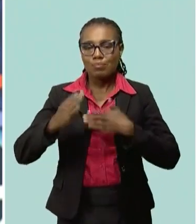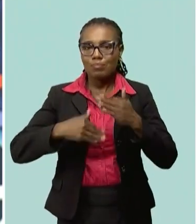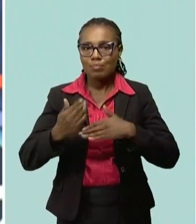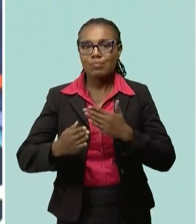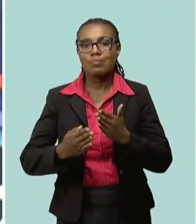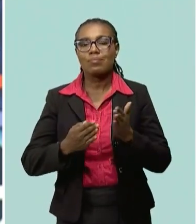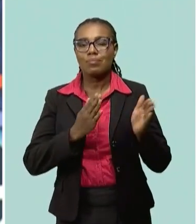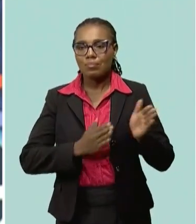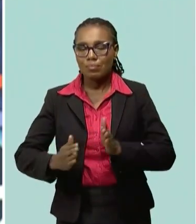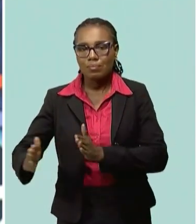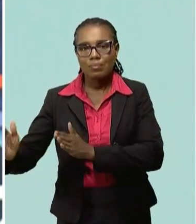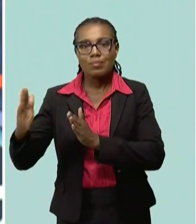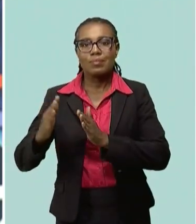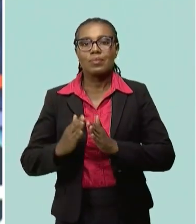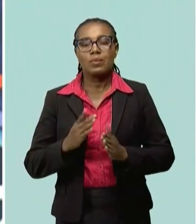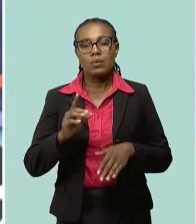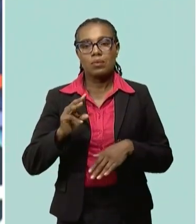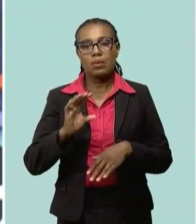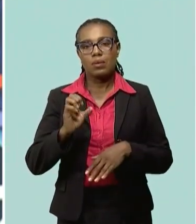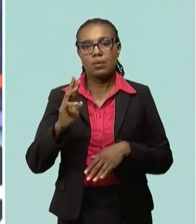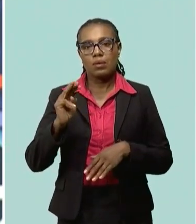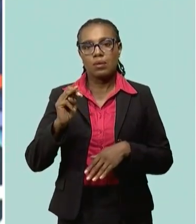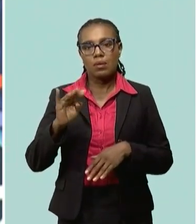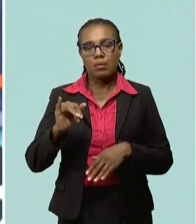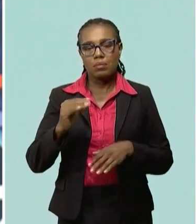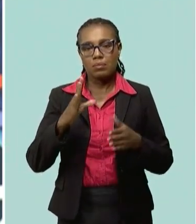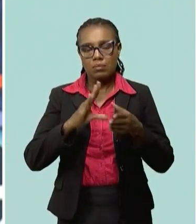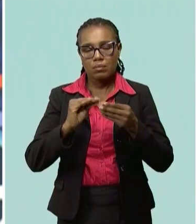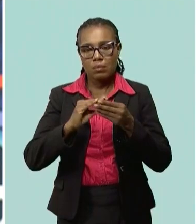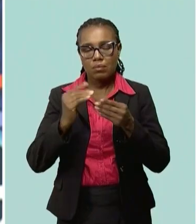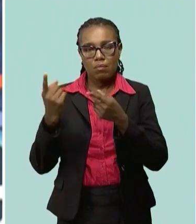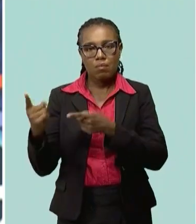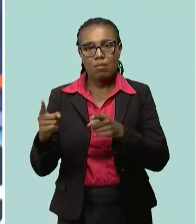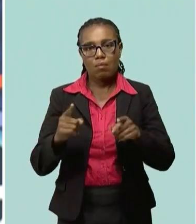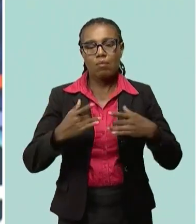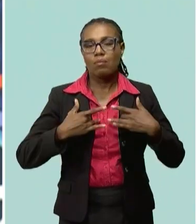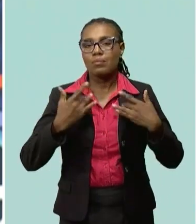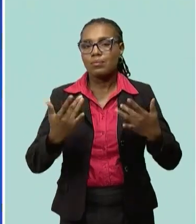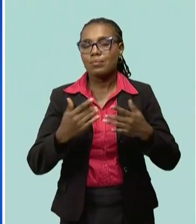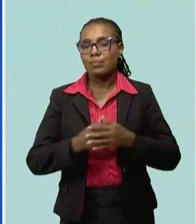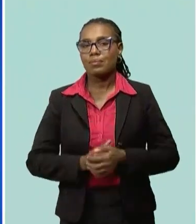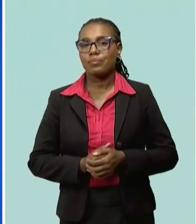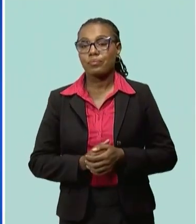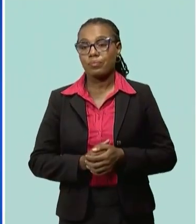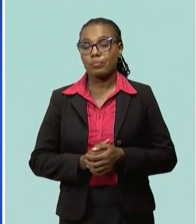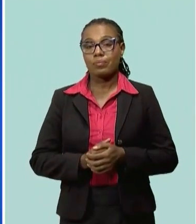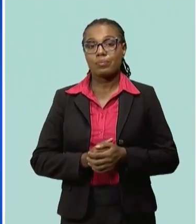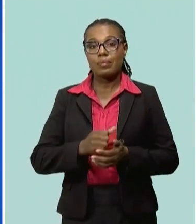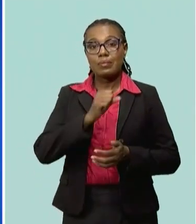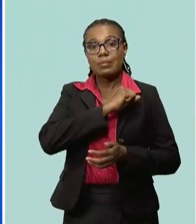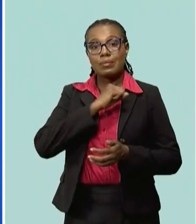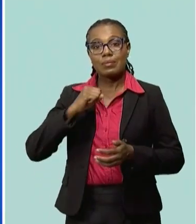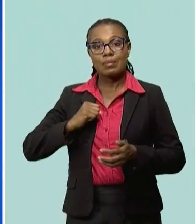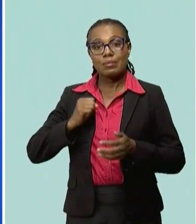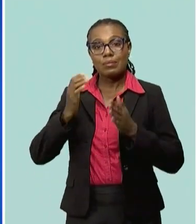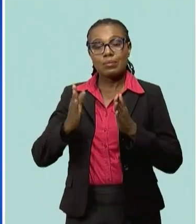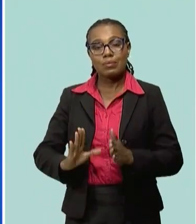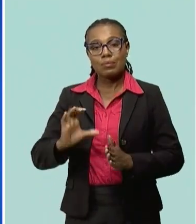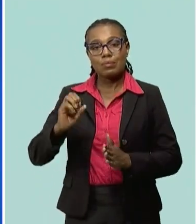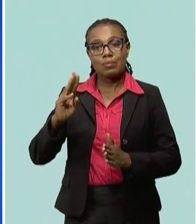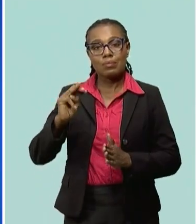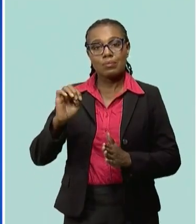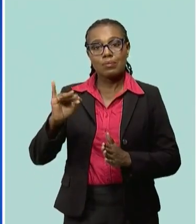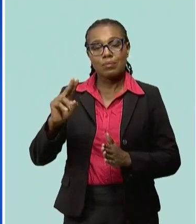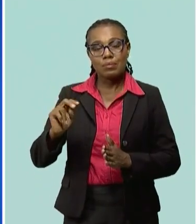been providing details of the plan. Trevor Thorpe reports. Senator Cummins believes public-private sector innovation